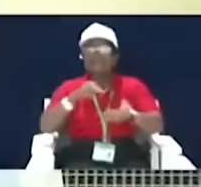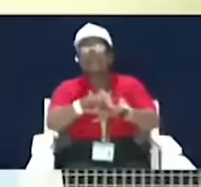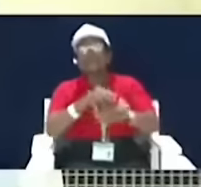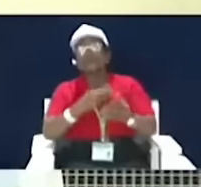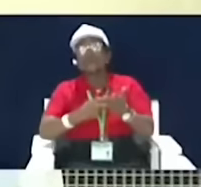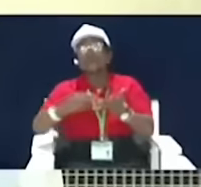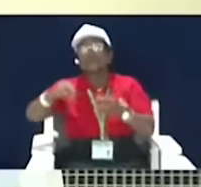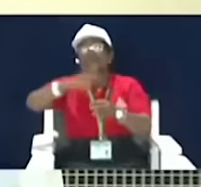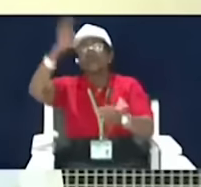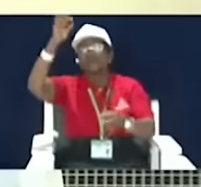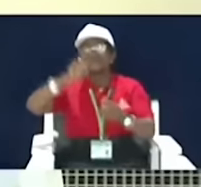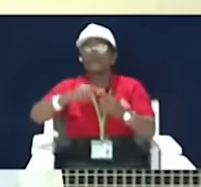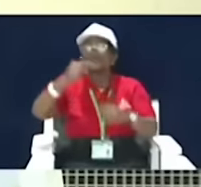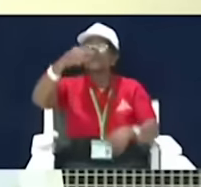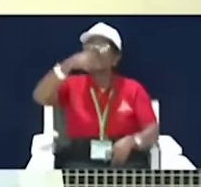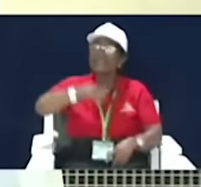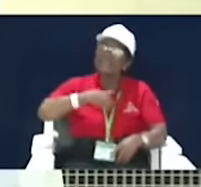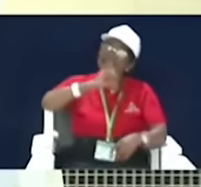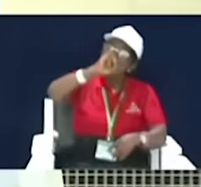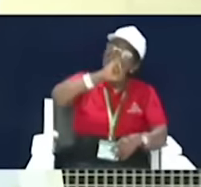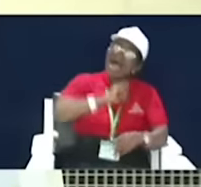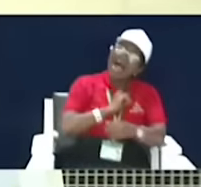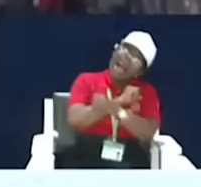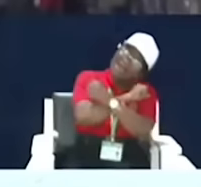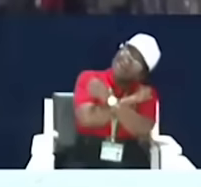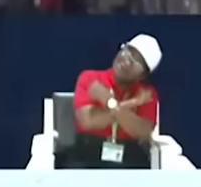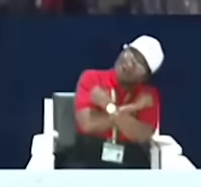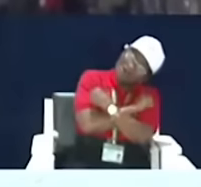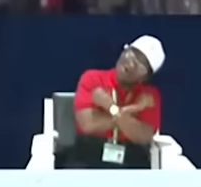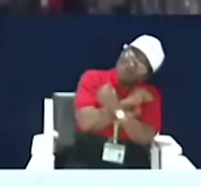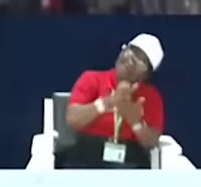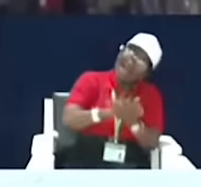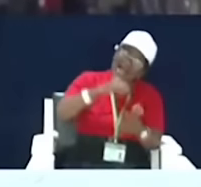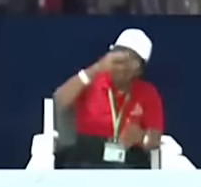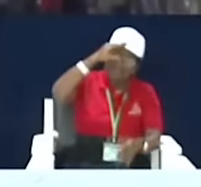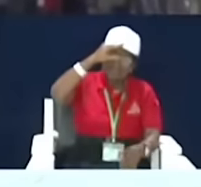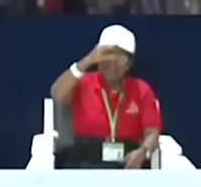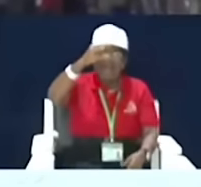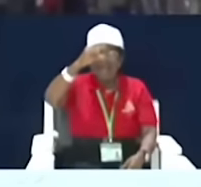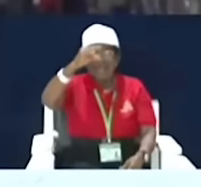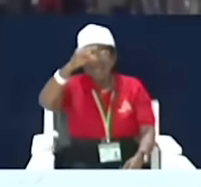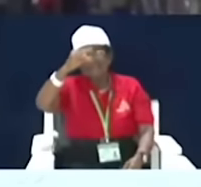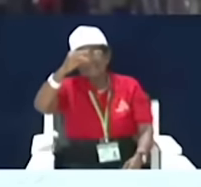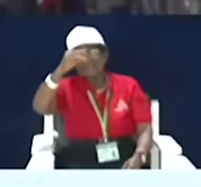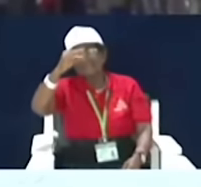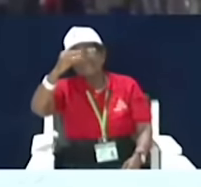Holy Ghost to me. I love that